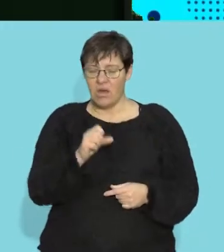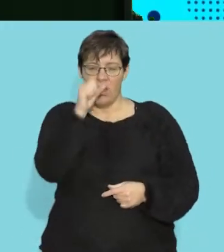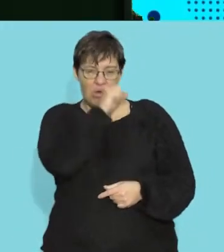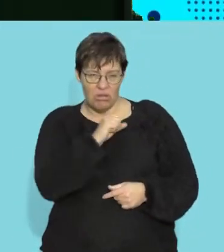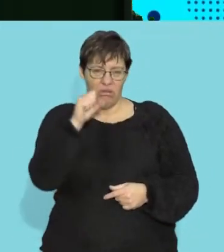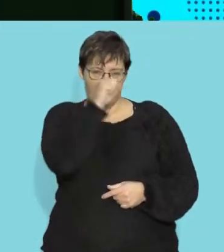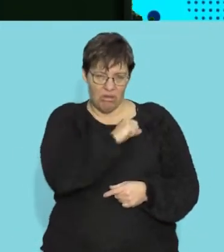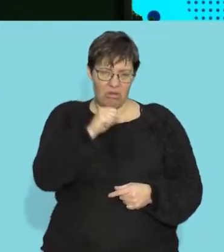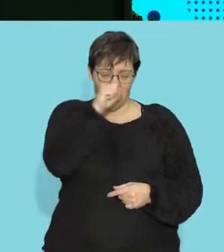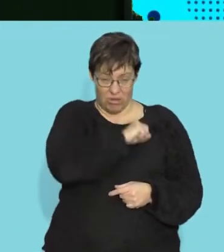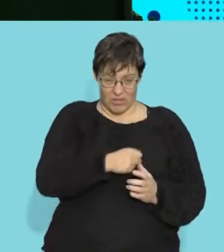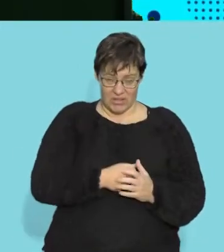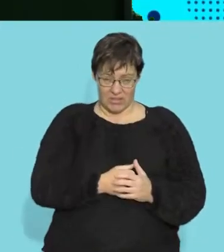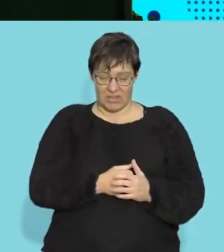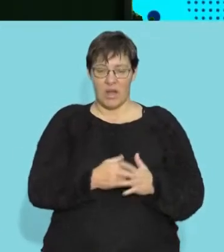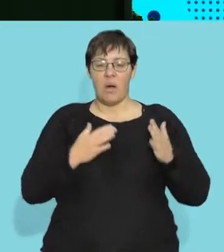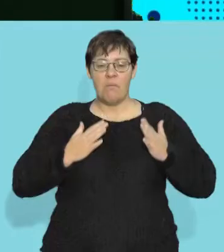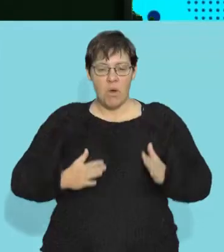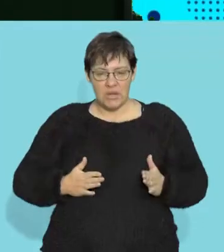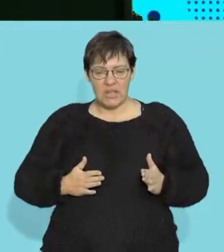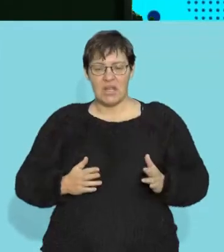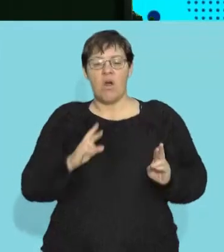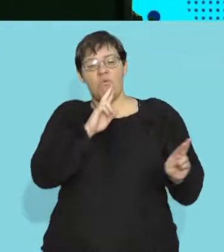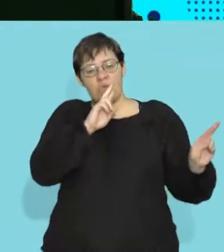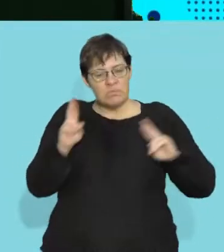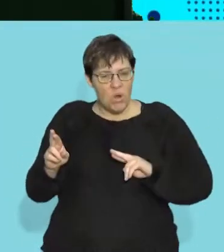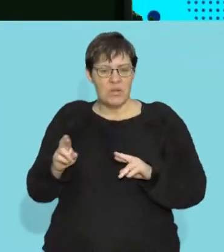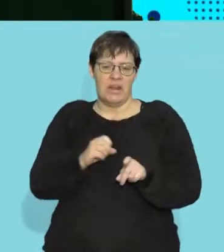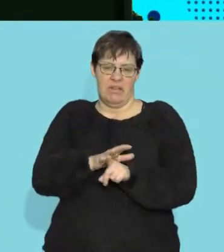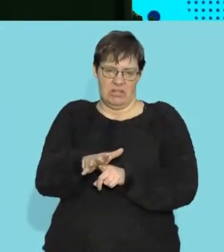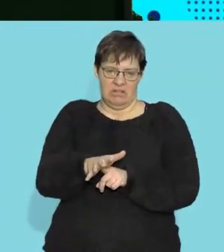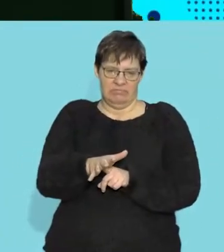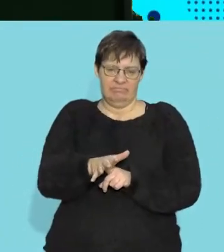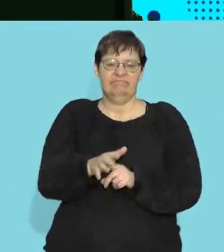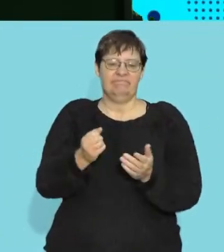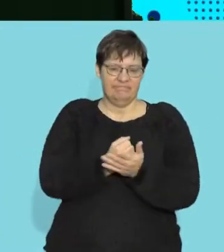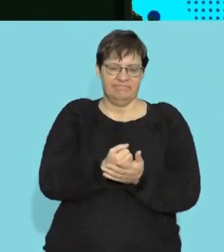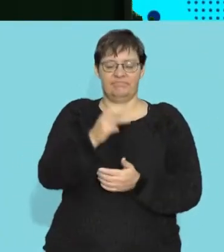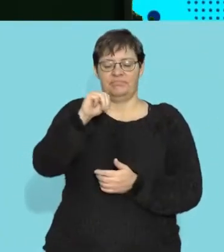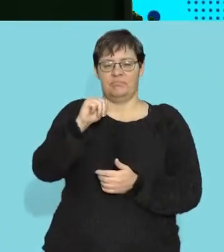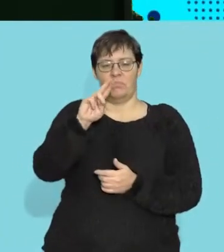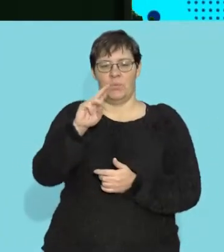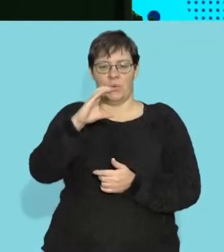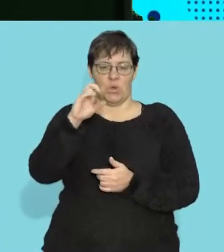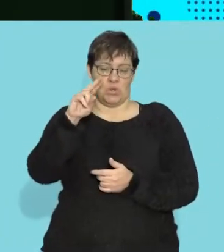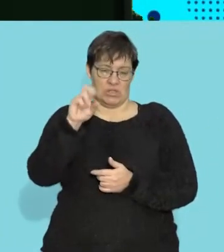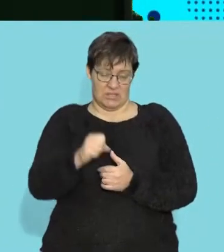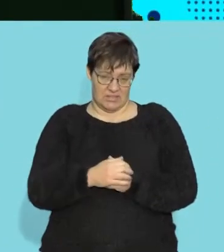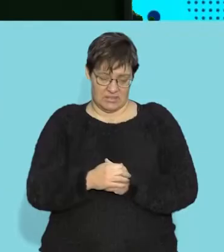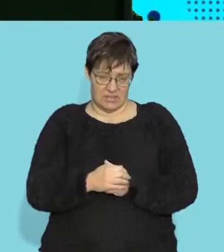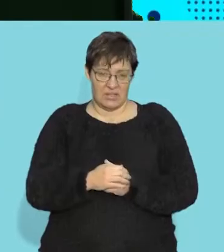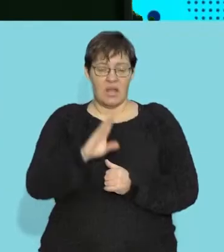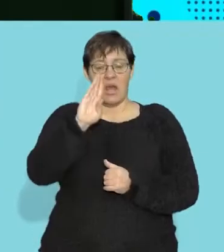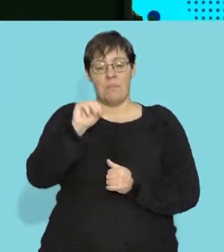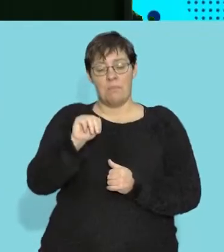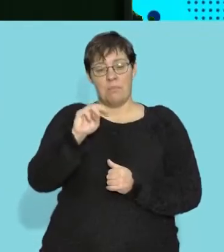does our body respond to these infections? It produces mucus. How do we need to get the mucus out? We start